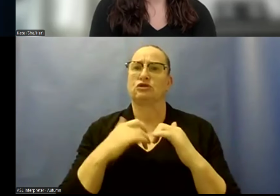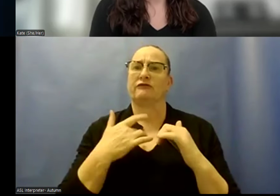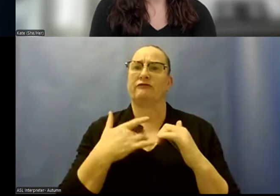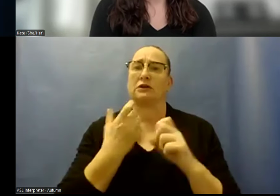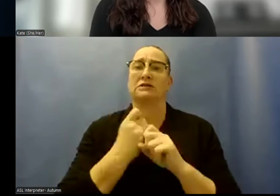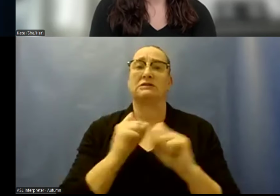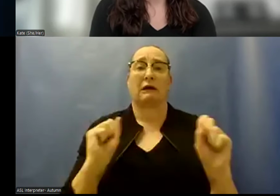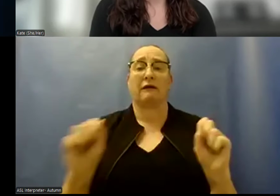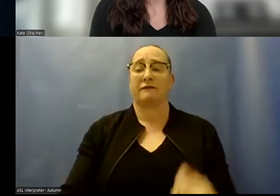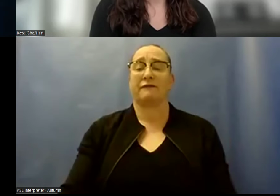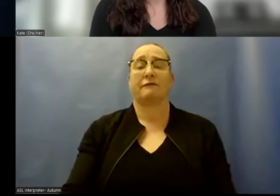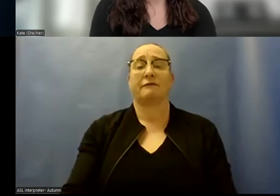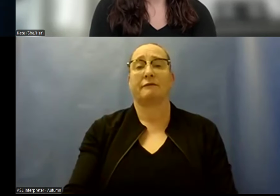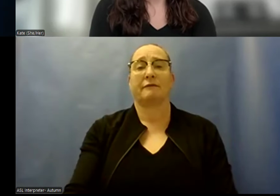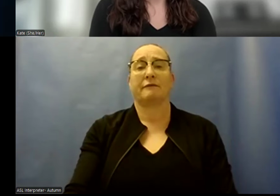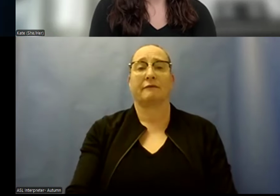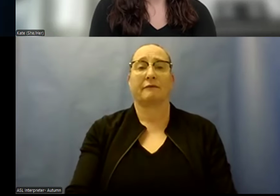all facets?